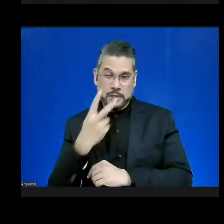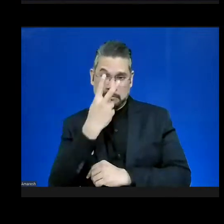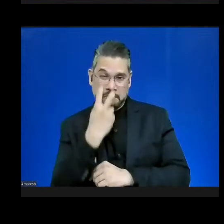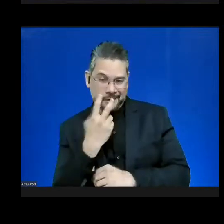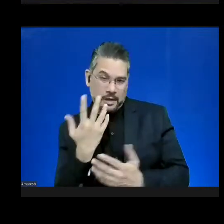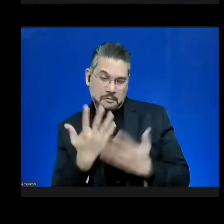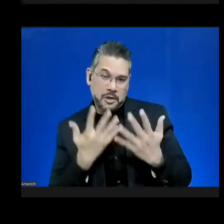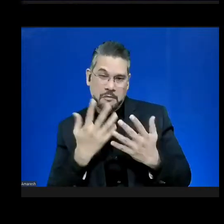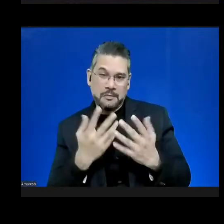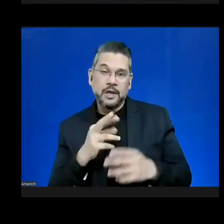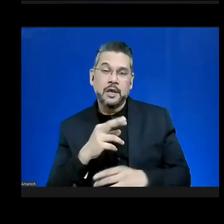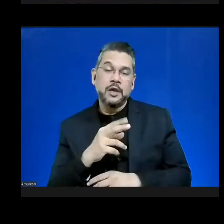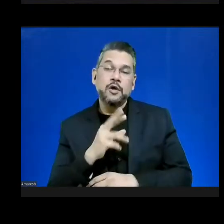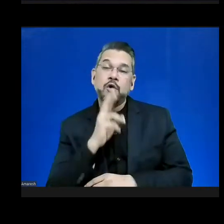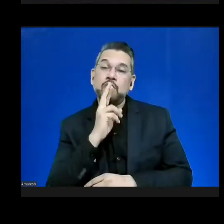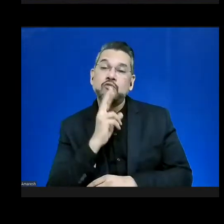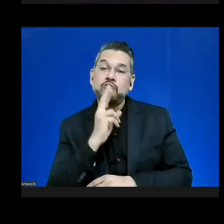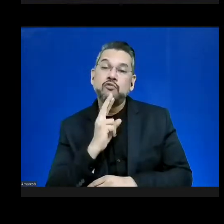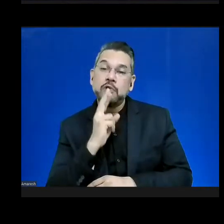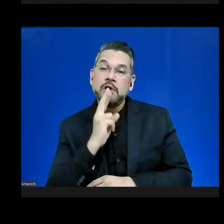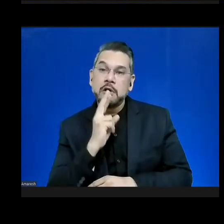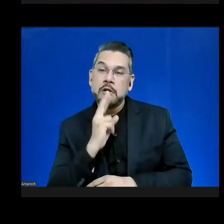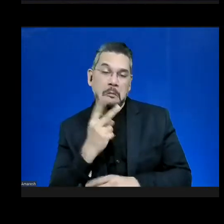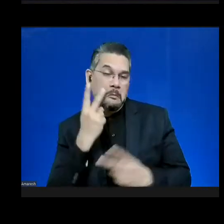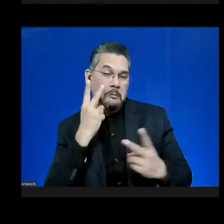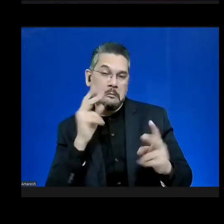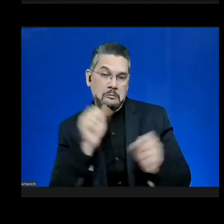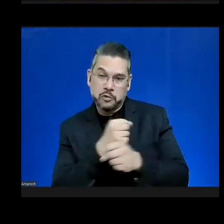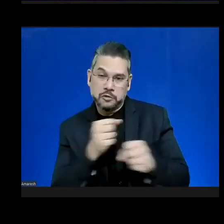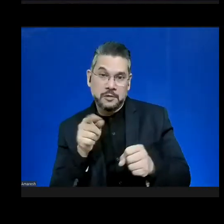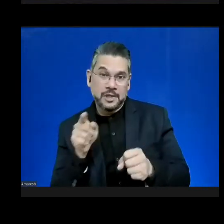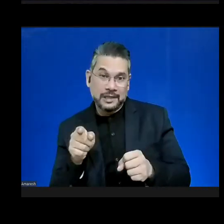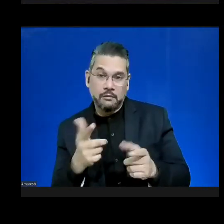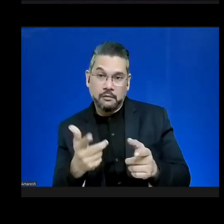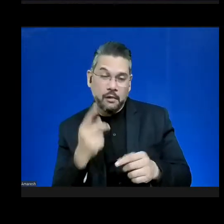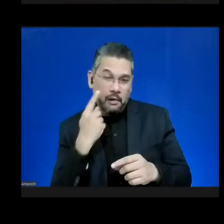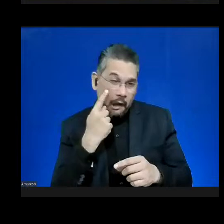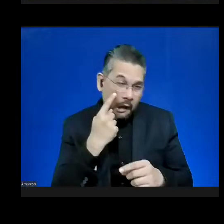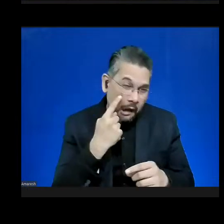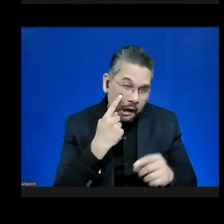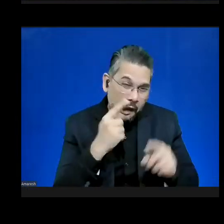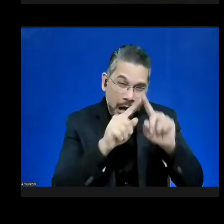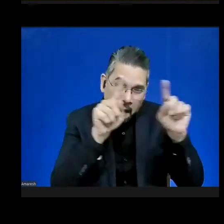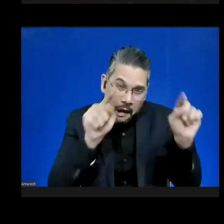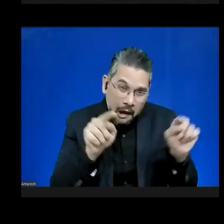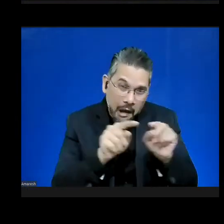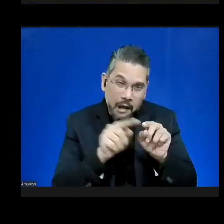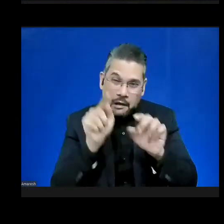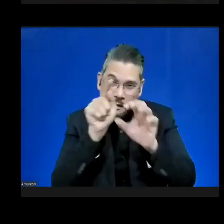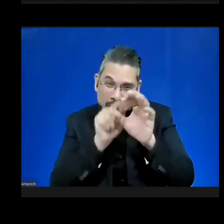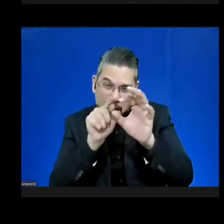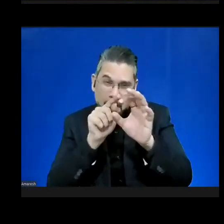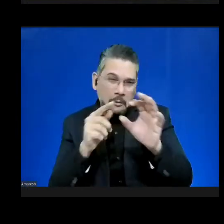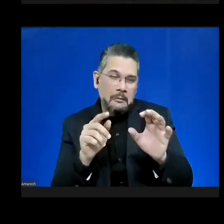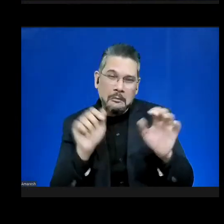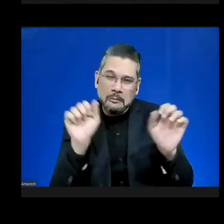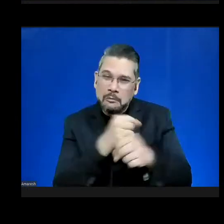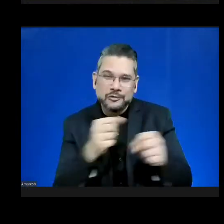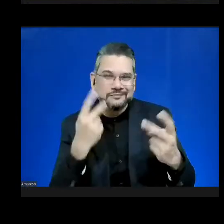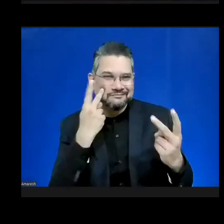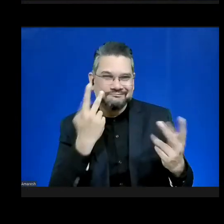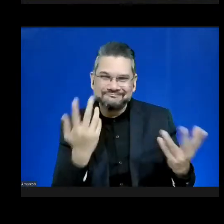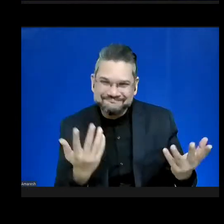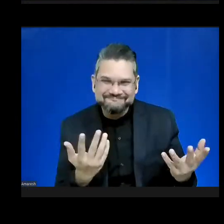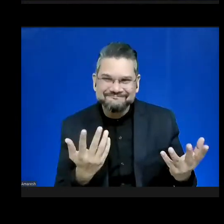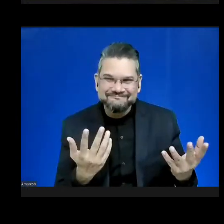color, then both symbol as well as the outline would not be visible to him. So probably one should try to